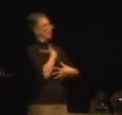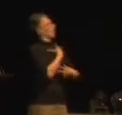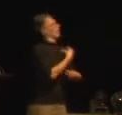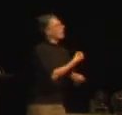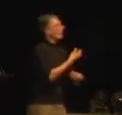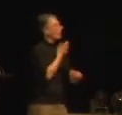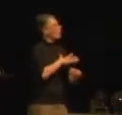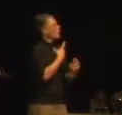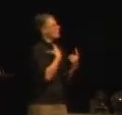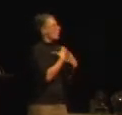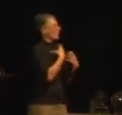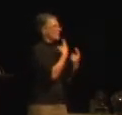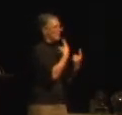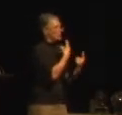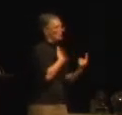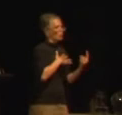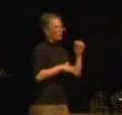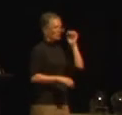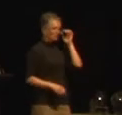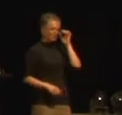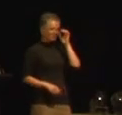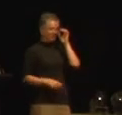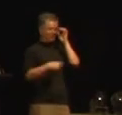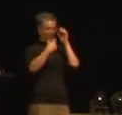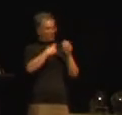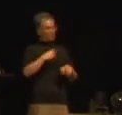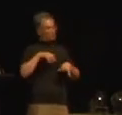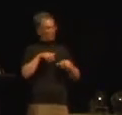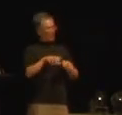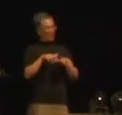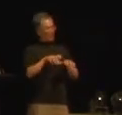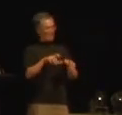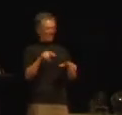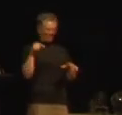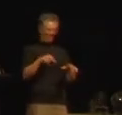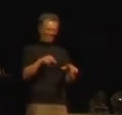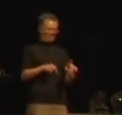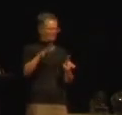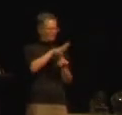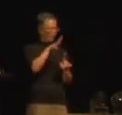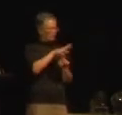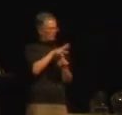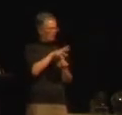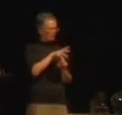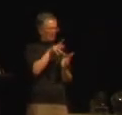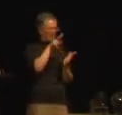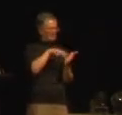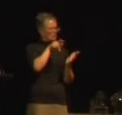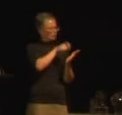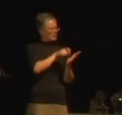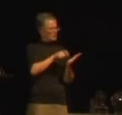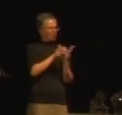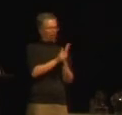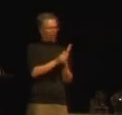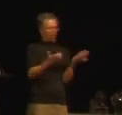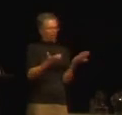information. Personal digital archiving is a necessary digital literacy skill for the public to have, so that even if digital content turns